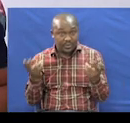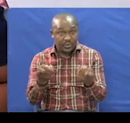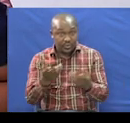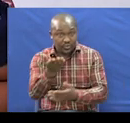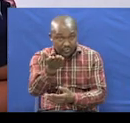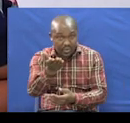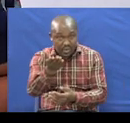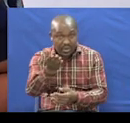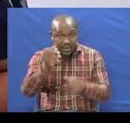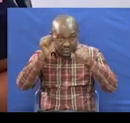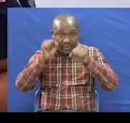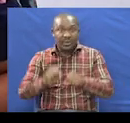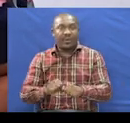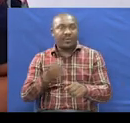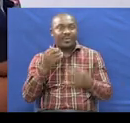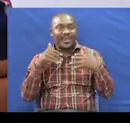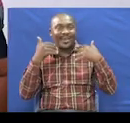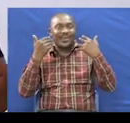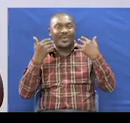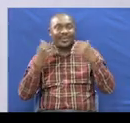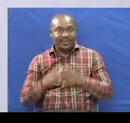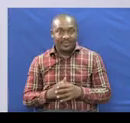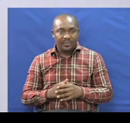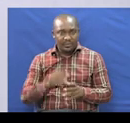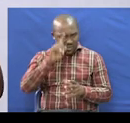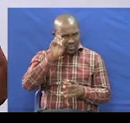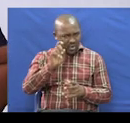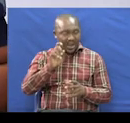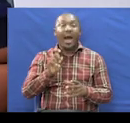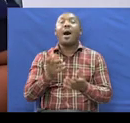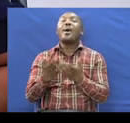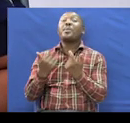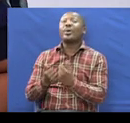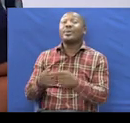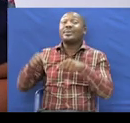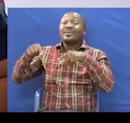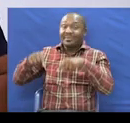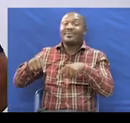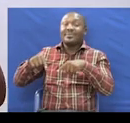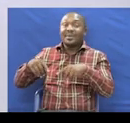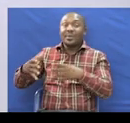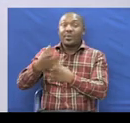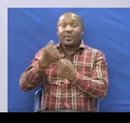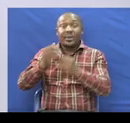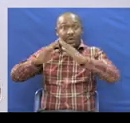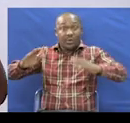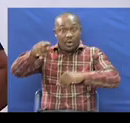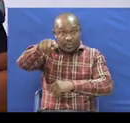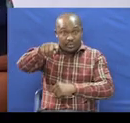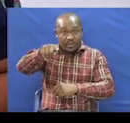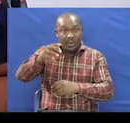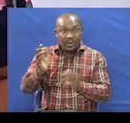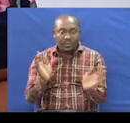tell you, you should be happy. Why? Because you have got there at your home some people who